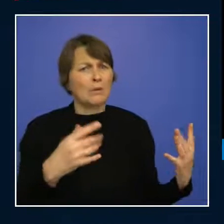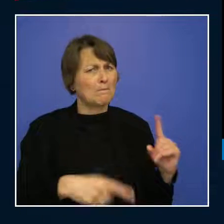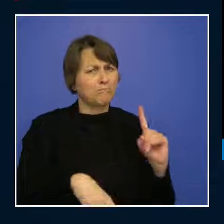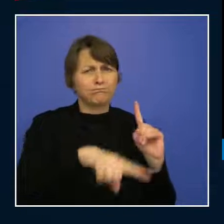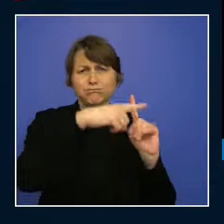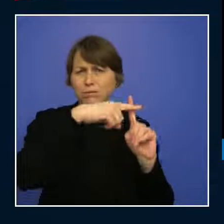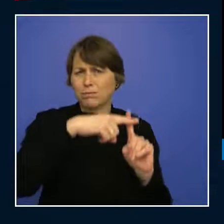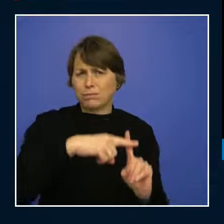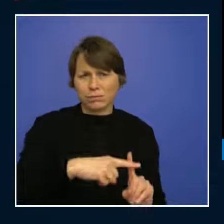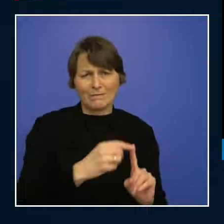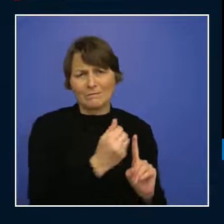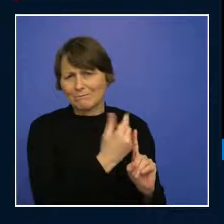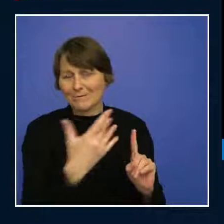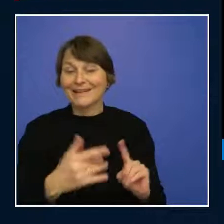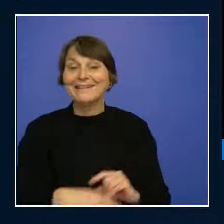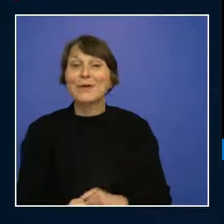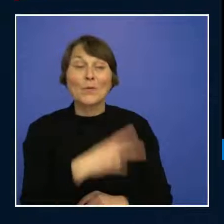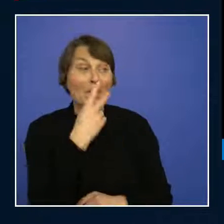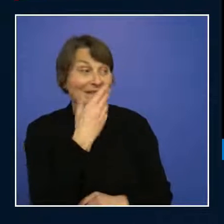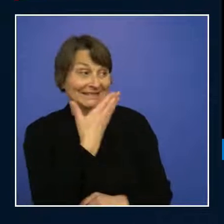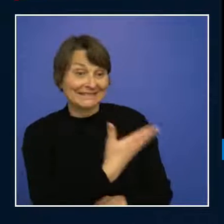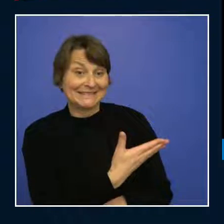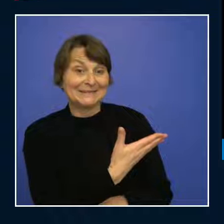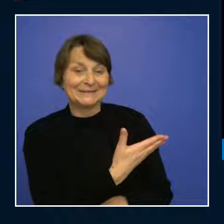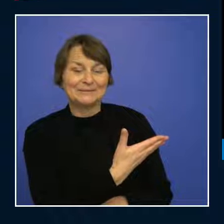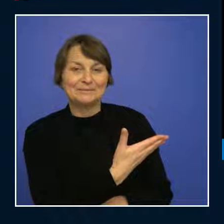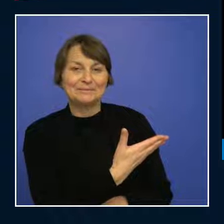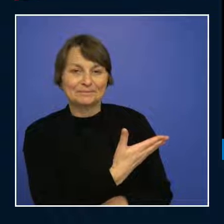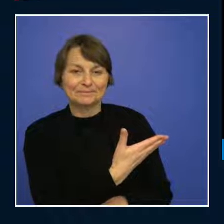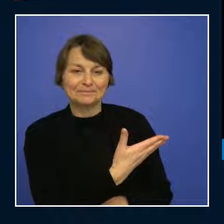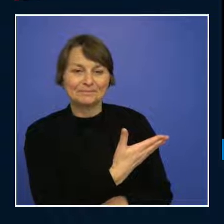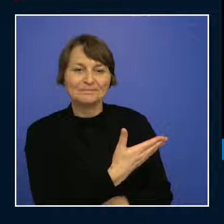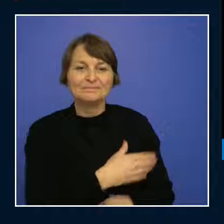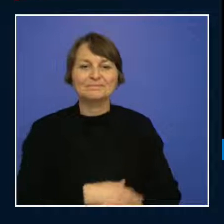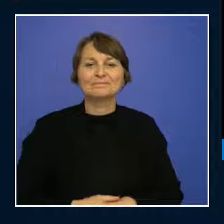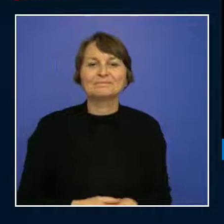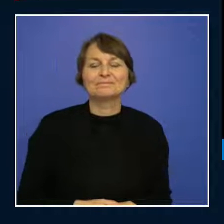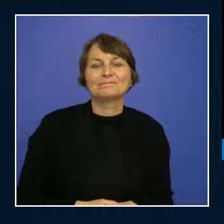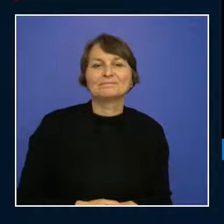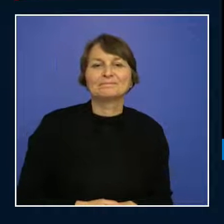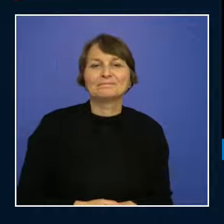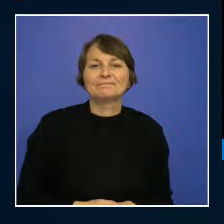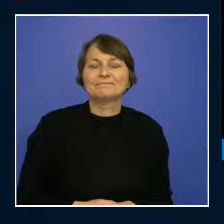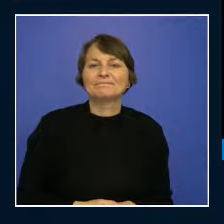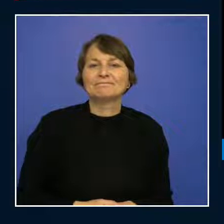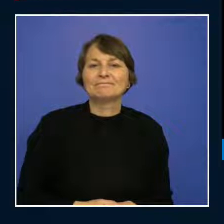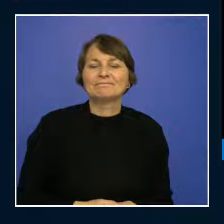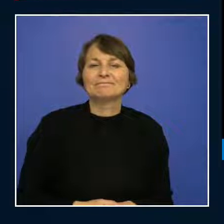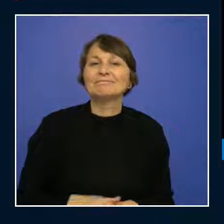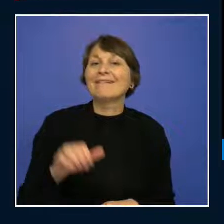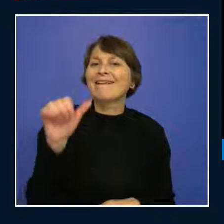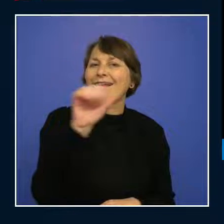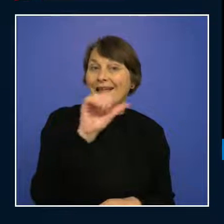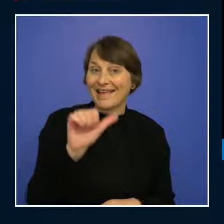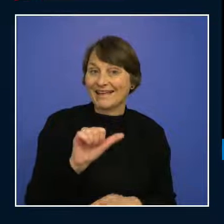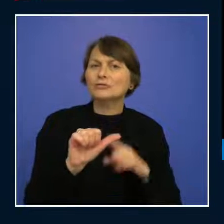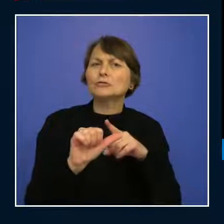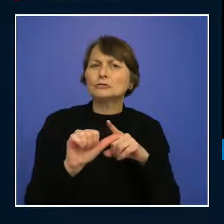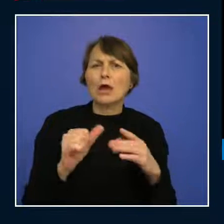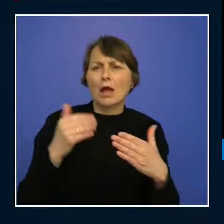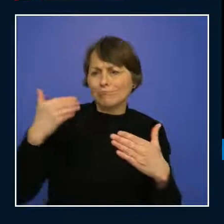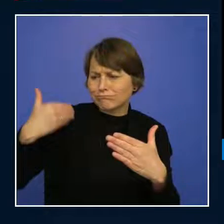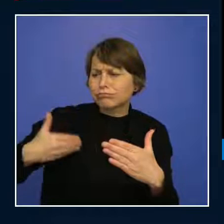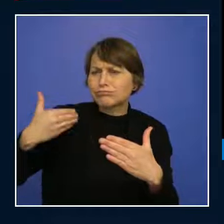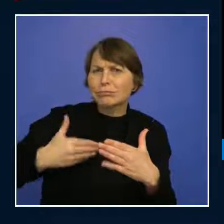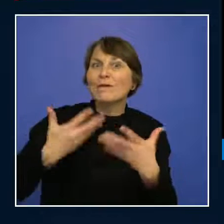big benefits that you see with a lot of the networking and the load balancing technology that we have at Azure is that it has been battle tested. And by that